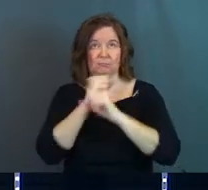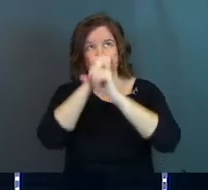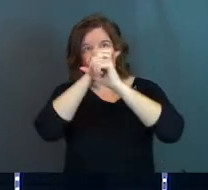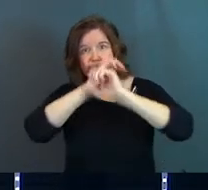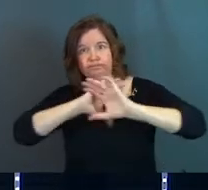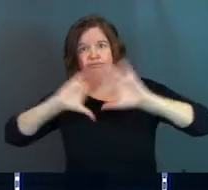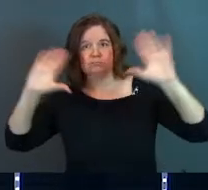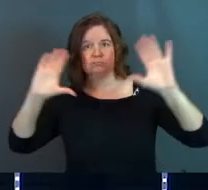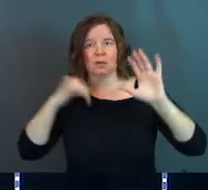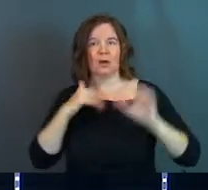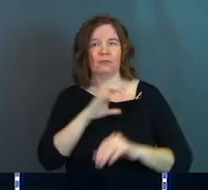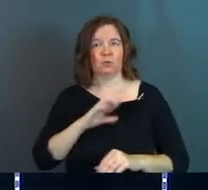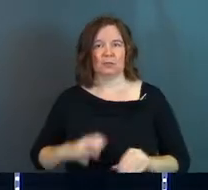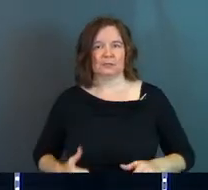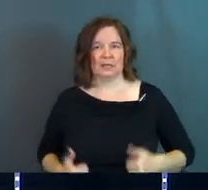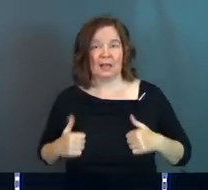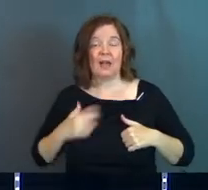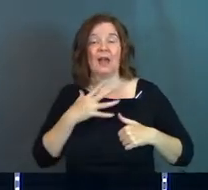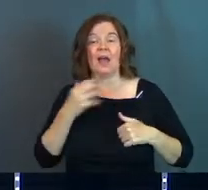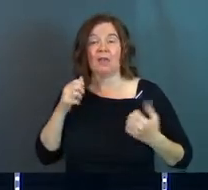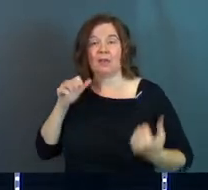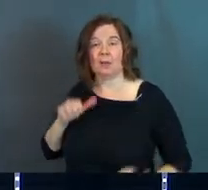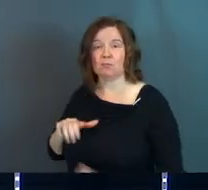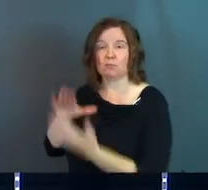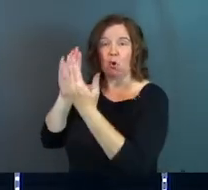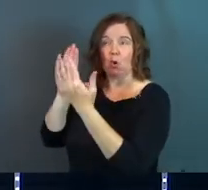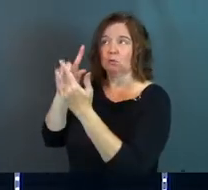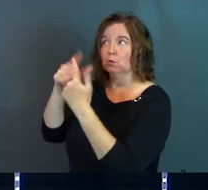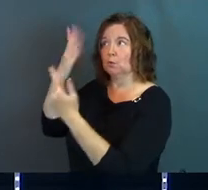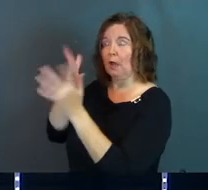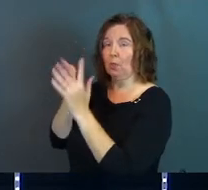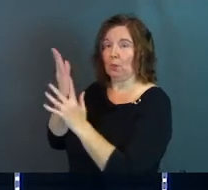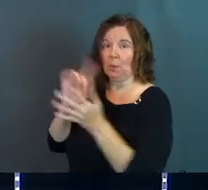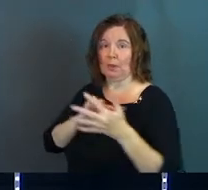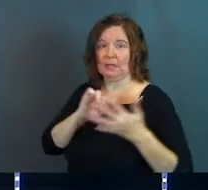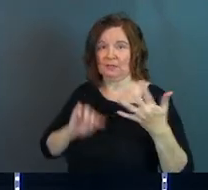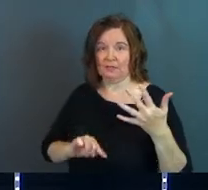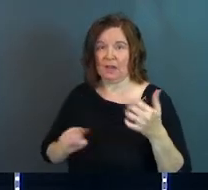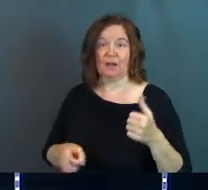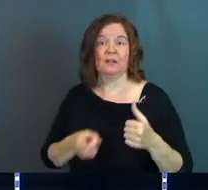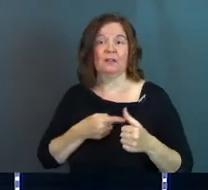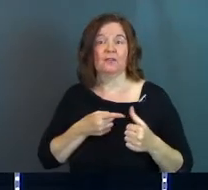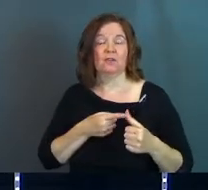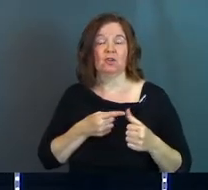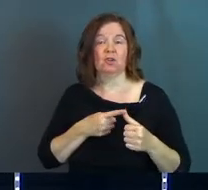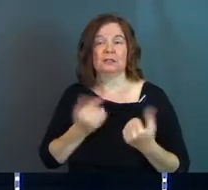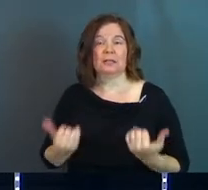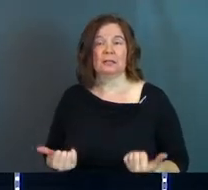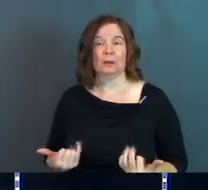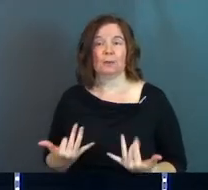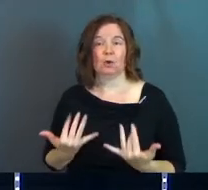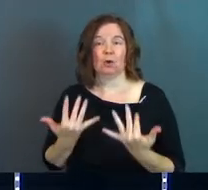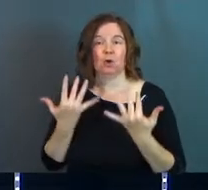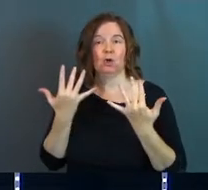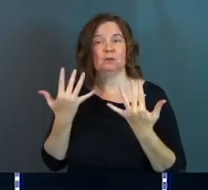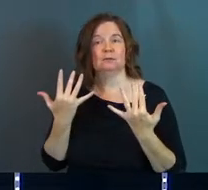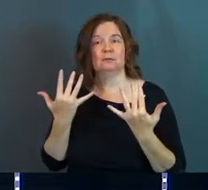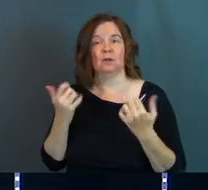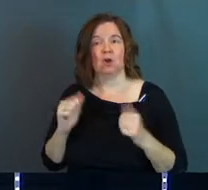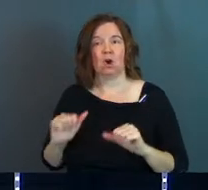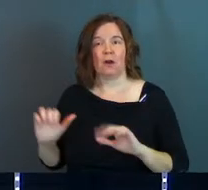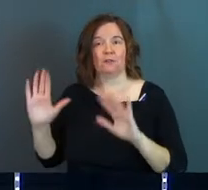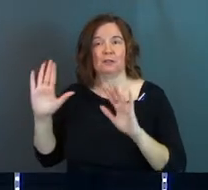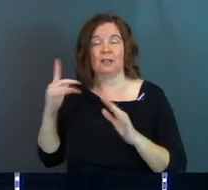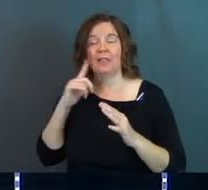the Christian life and the approach to God through these five sacrifices. First one is the burnt offering. So the burnt offering